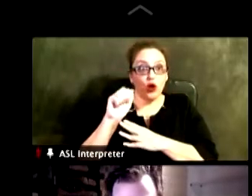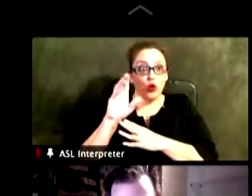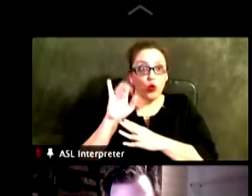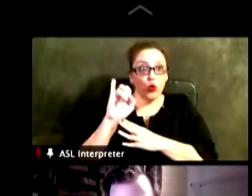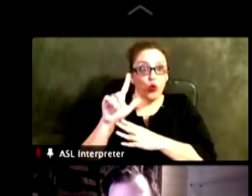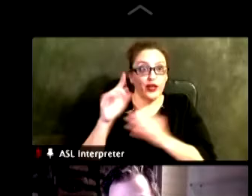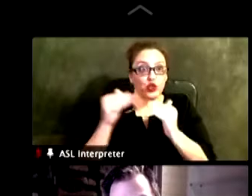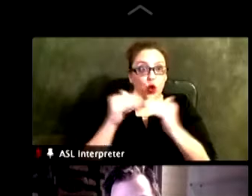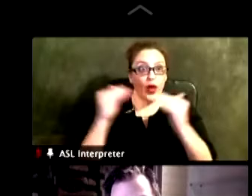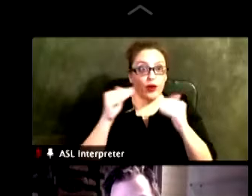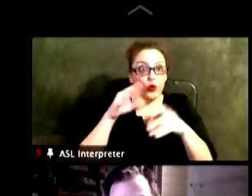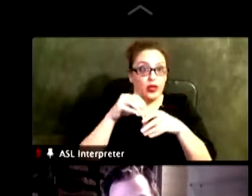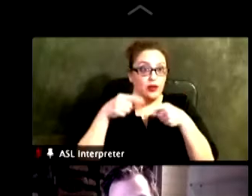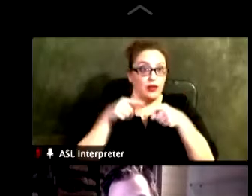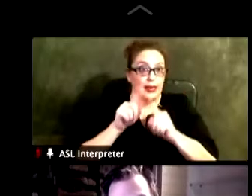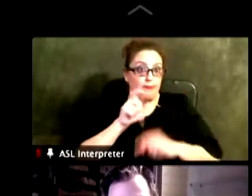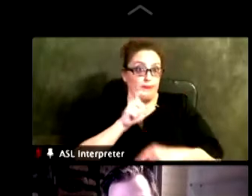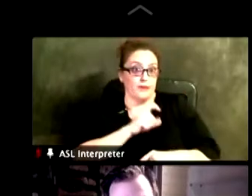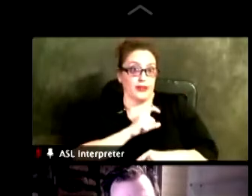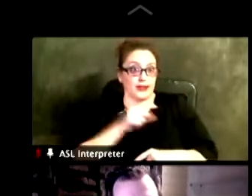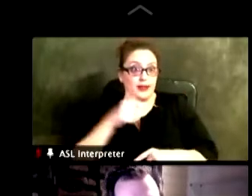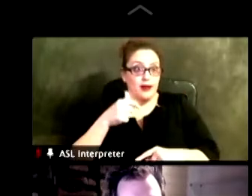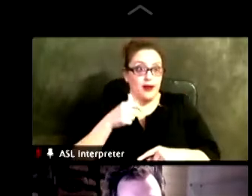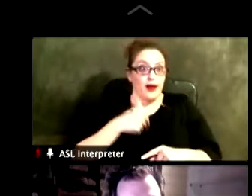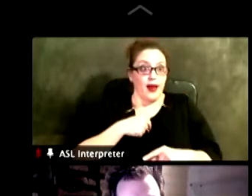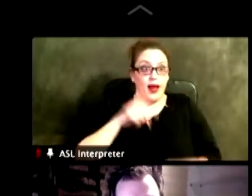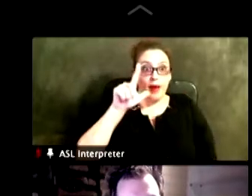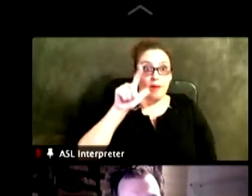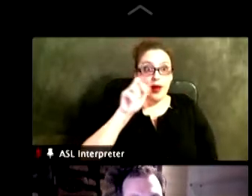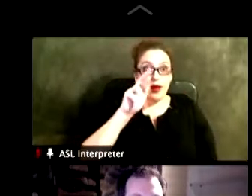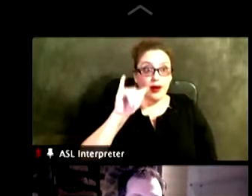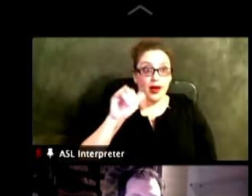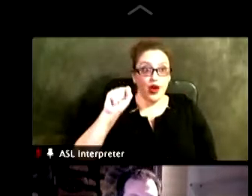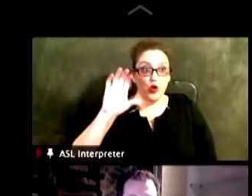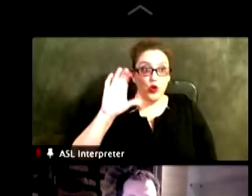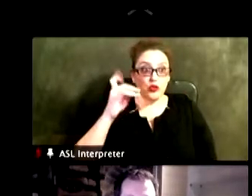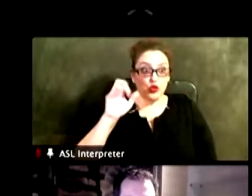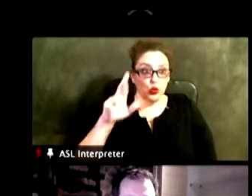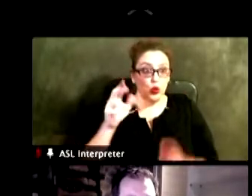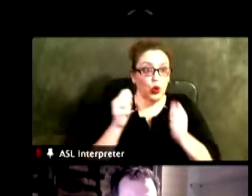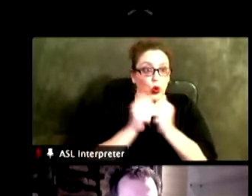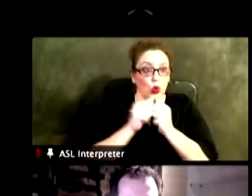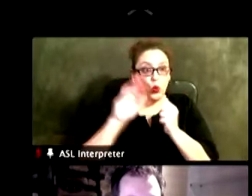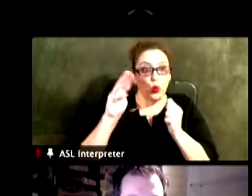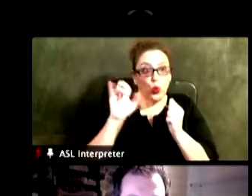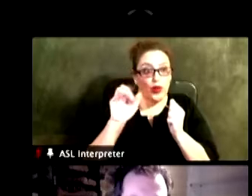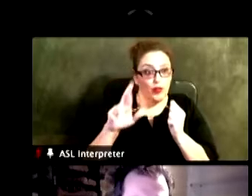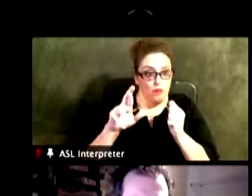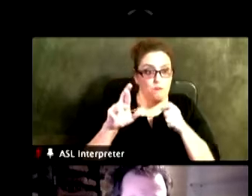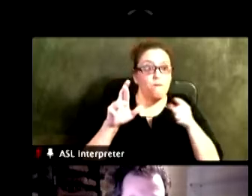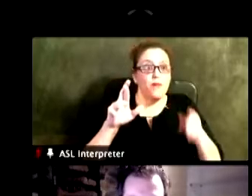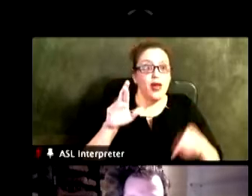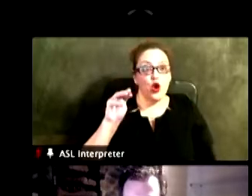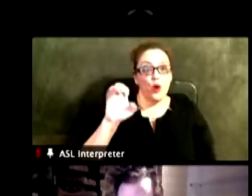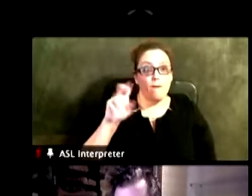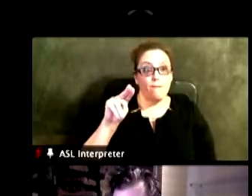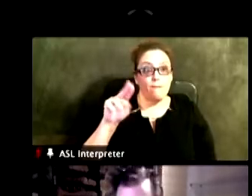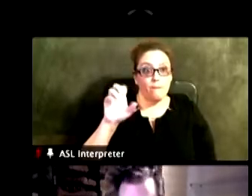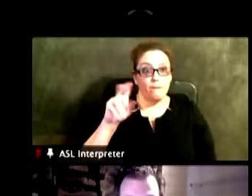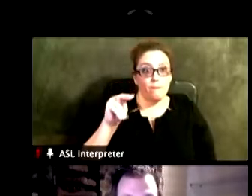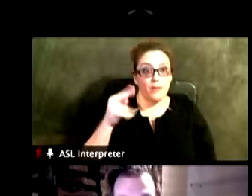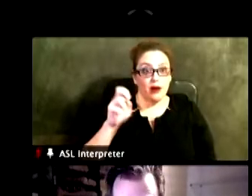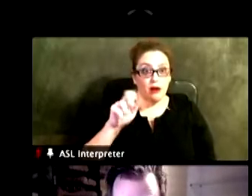Schooler, joined by Mayor Mendenhall, Salt Lake City Police Department Chief Mike Brown, the Salt Lake City Council, the Racial Equity in Policing